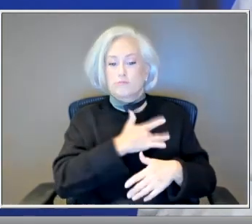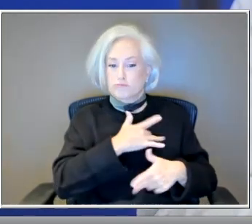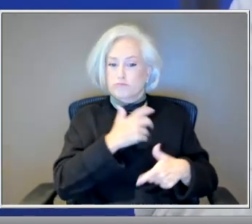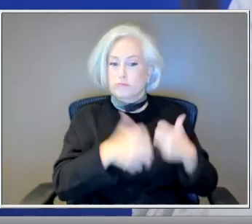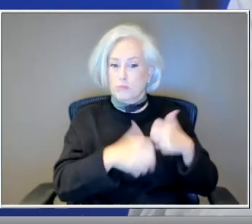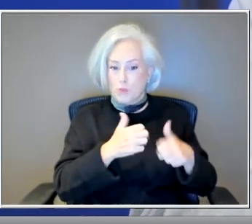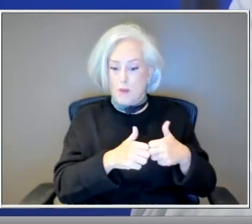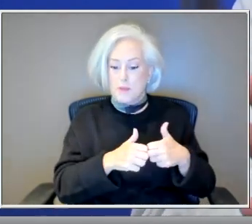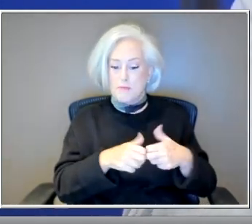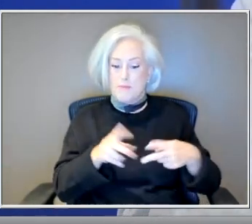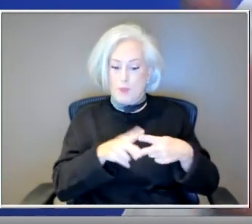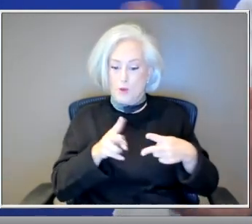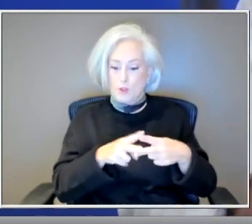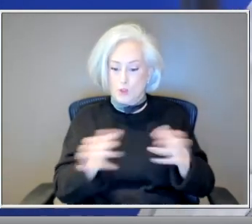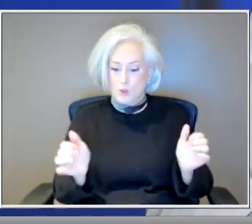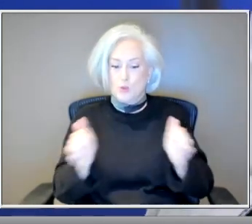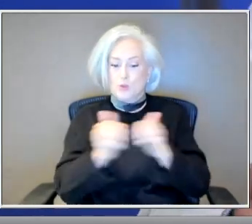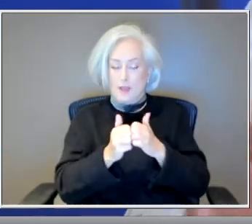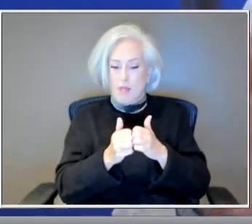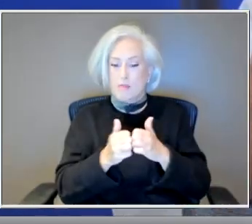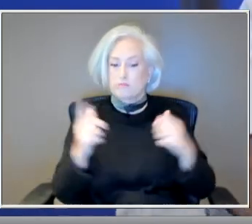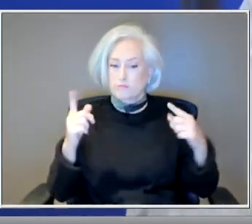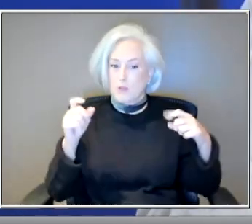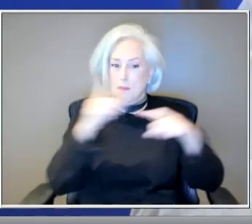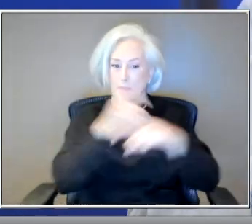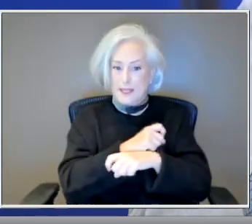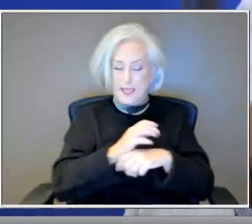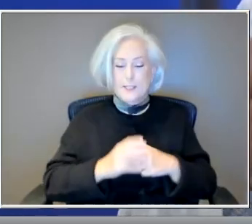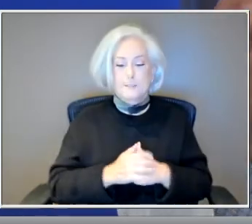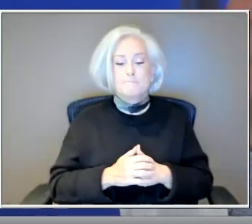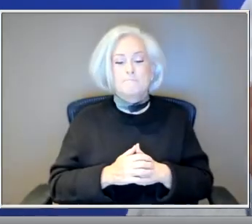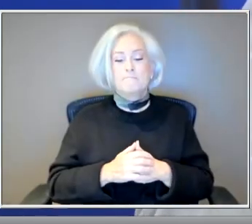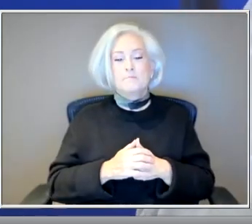have, around that period of time when you came in, and we